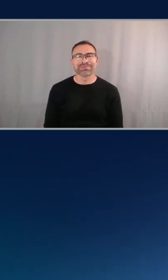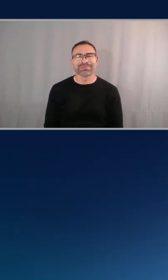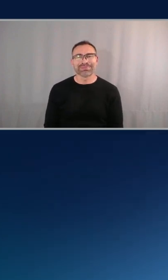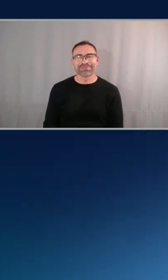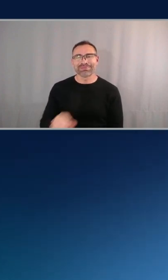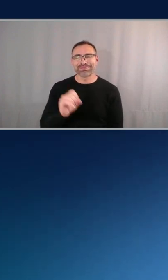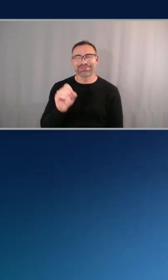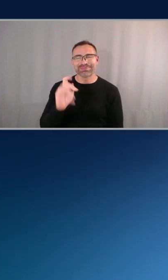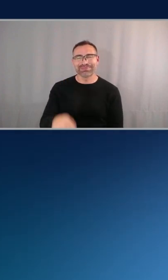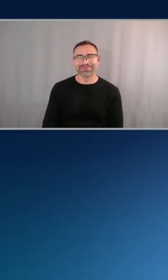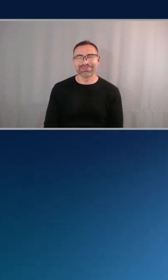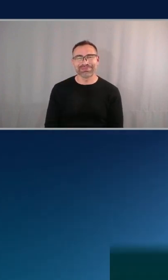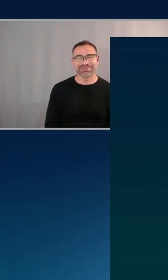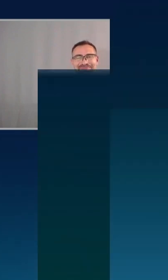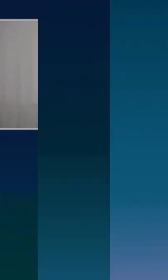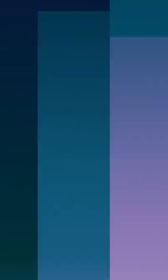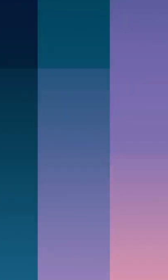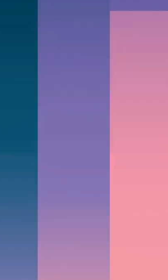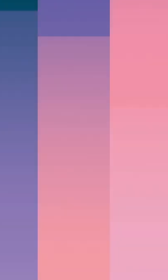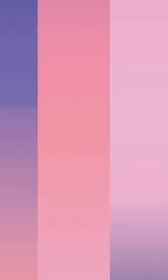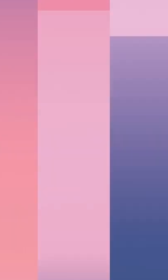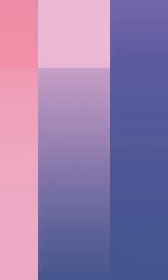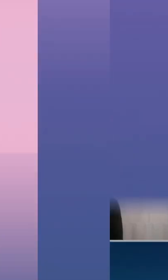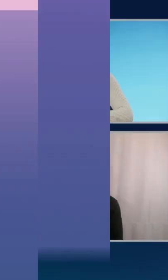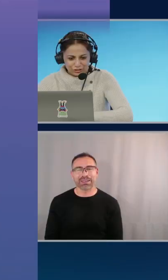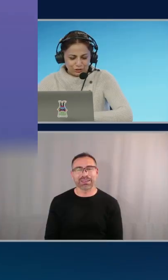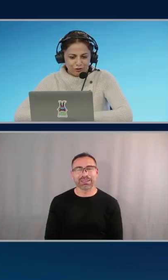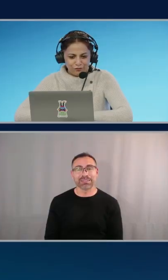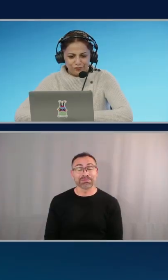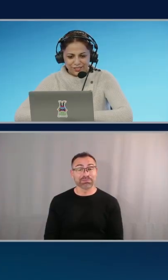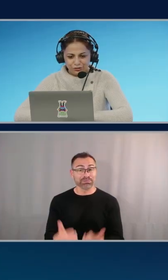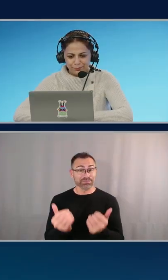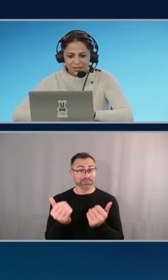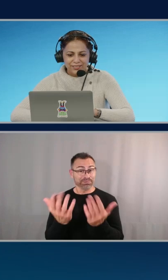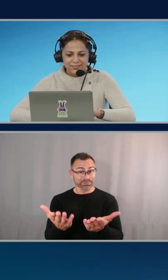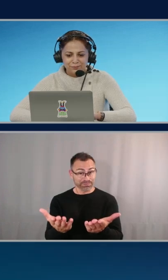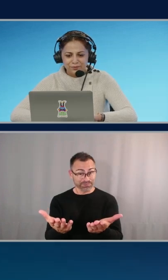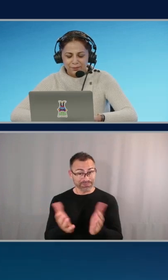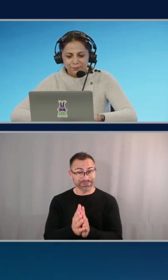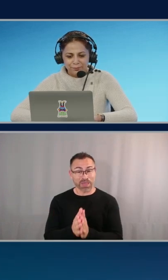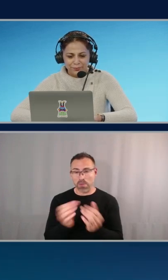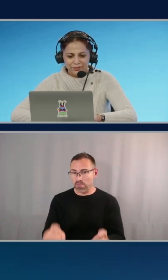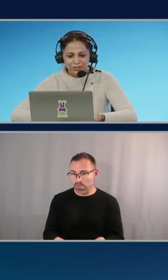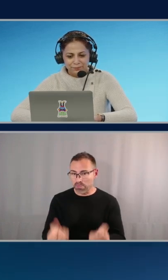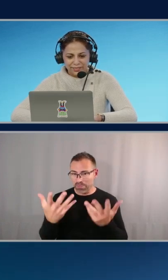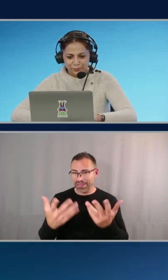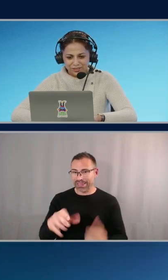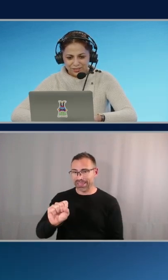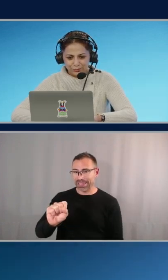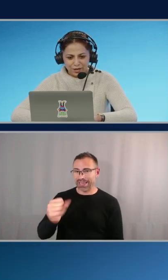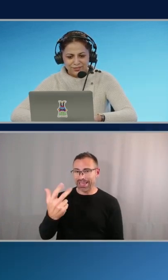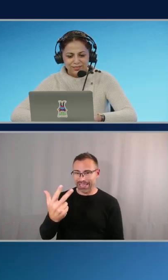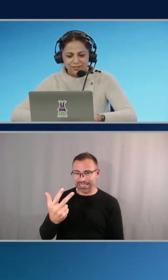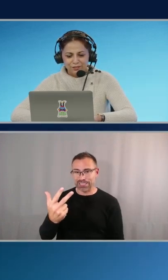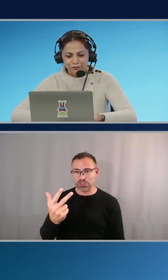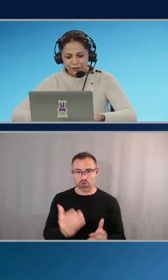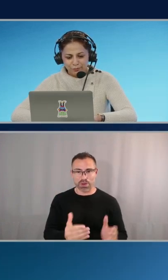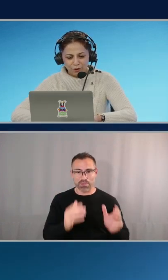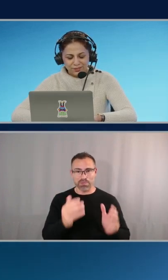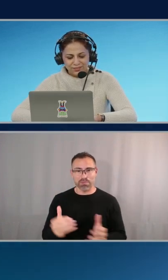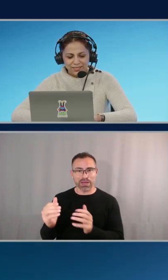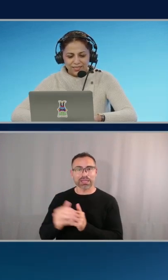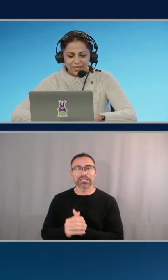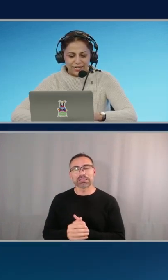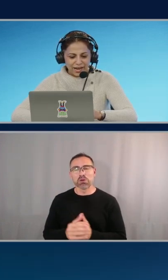okay all right so here I have a bunch of s3 buckets I'm gonna play with this one uh